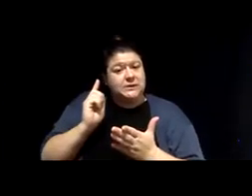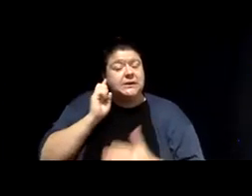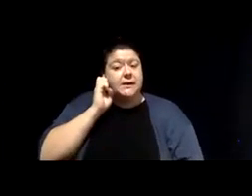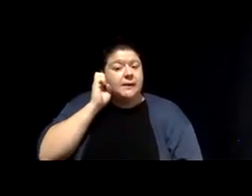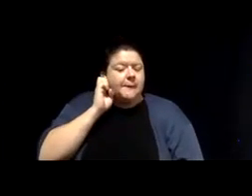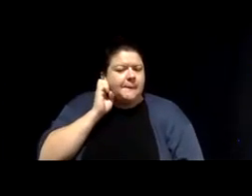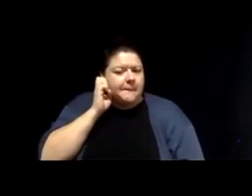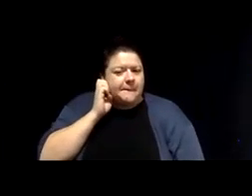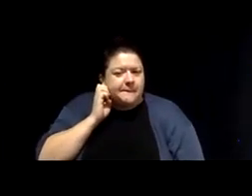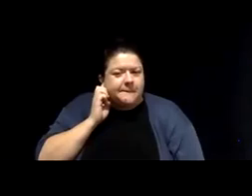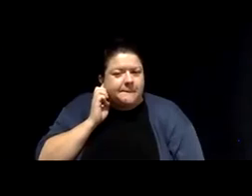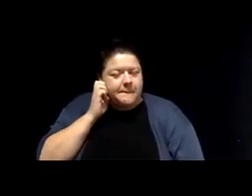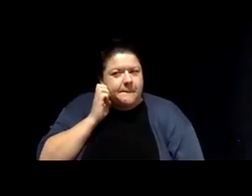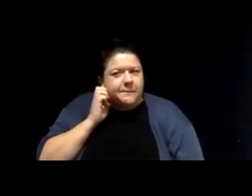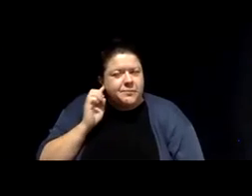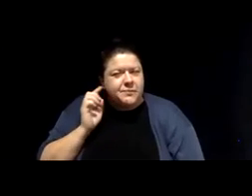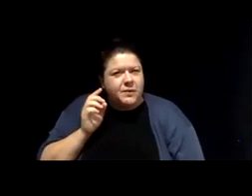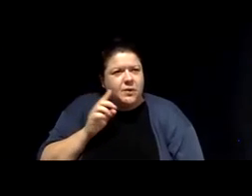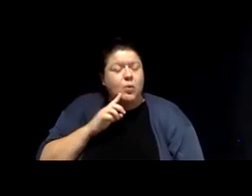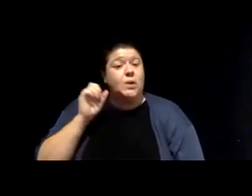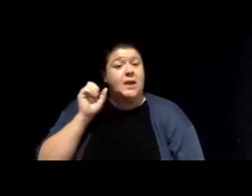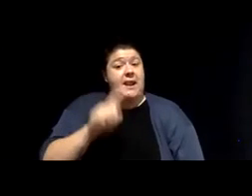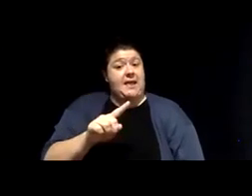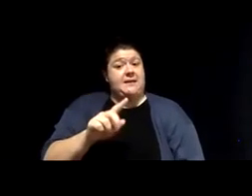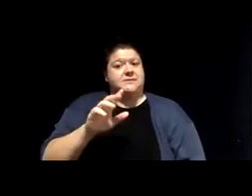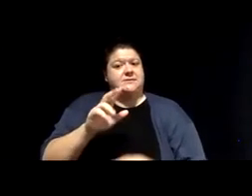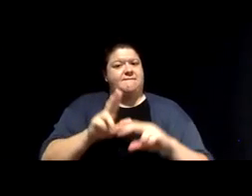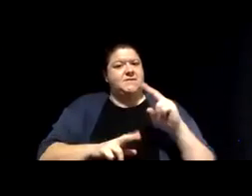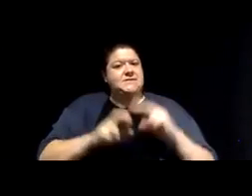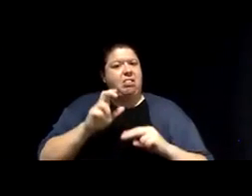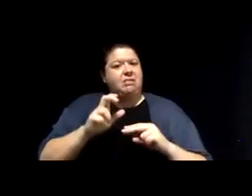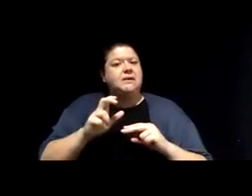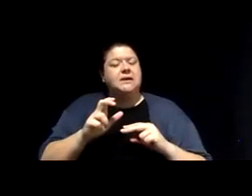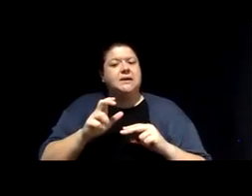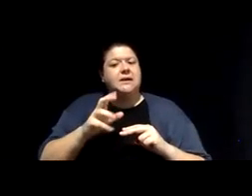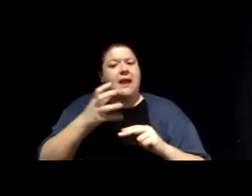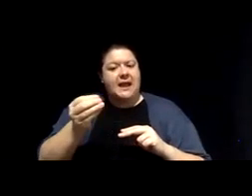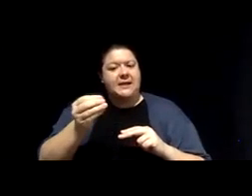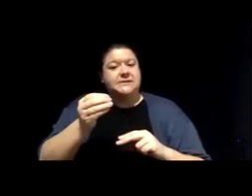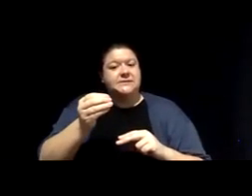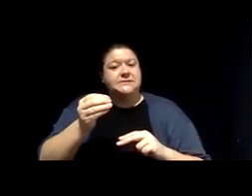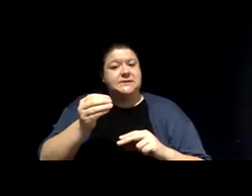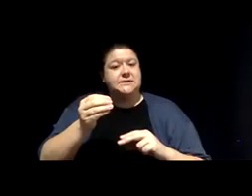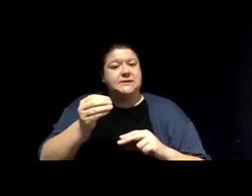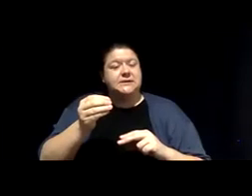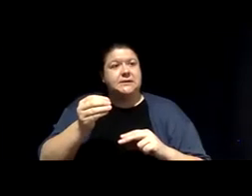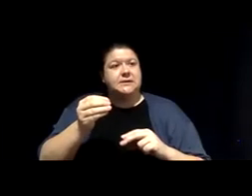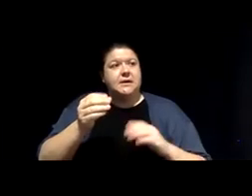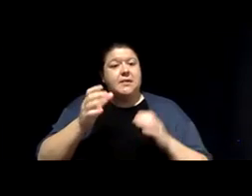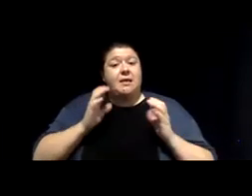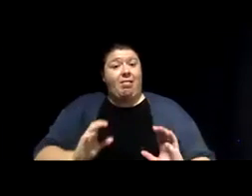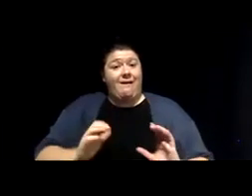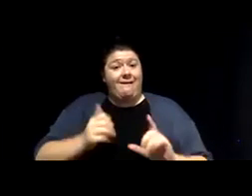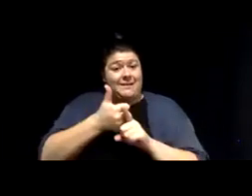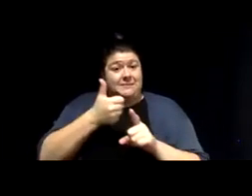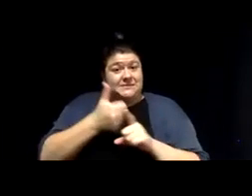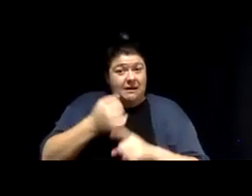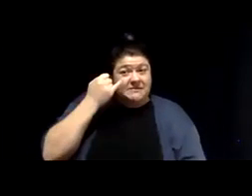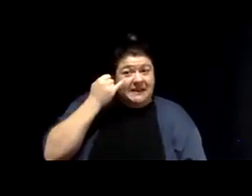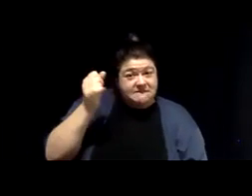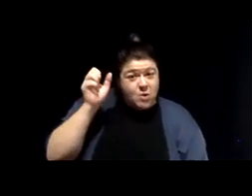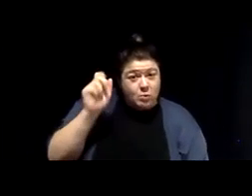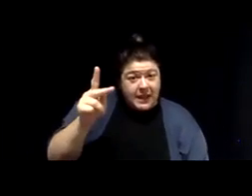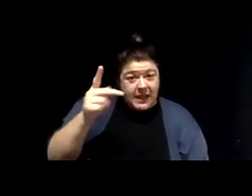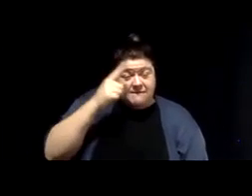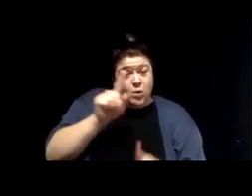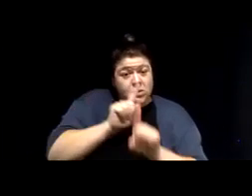We had to ask the facility and we had to ask the client if it was okay for